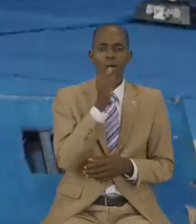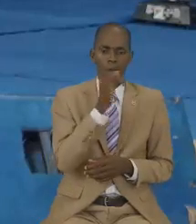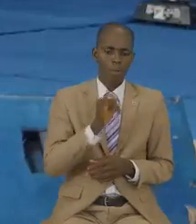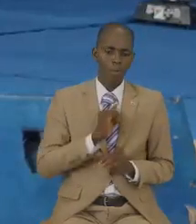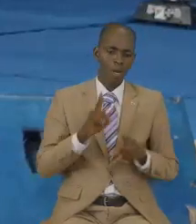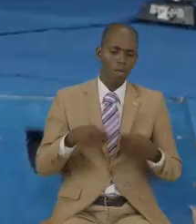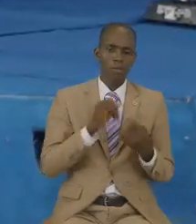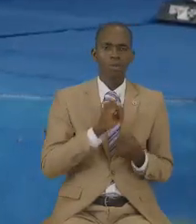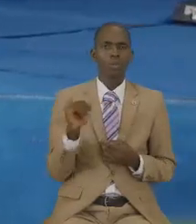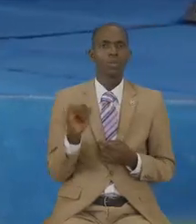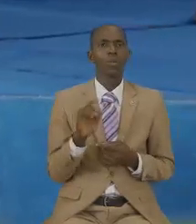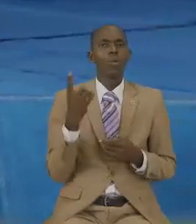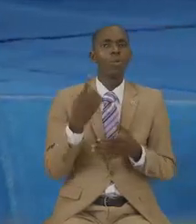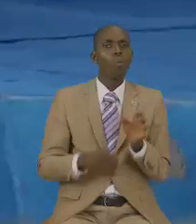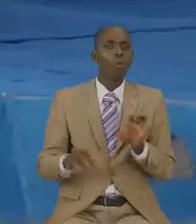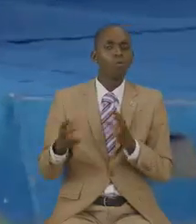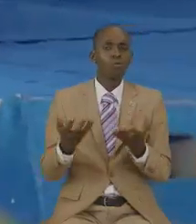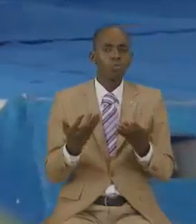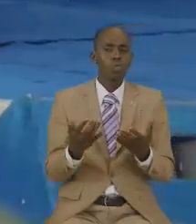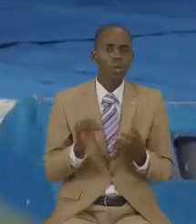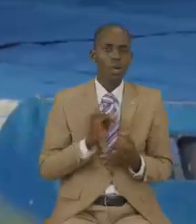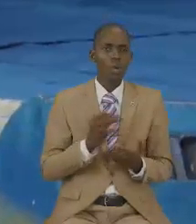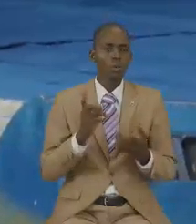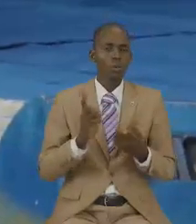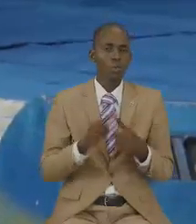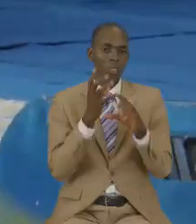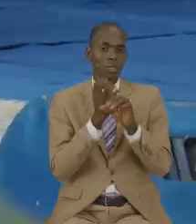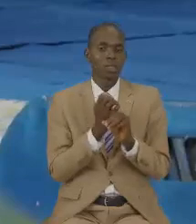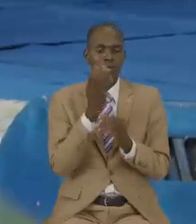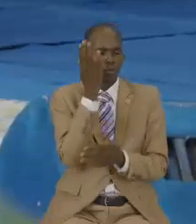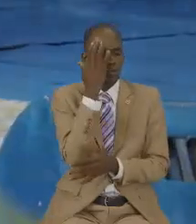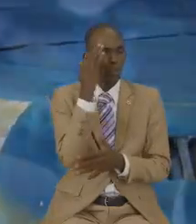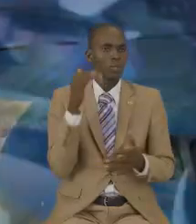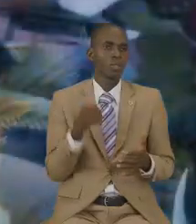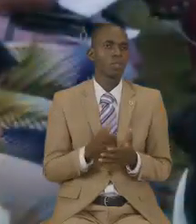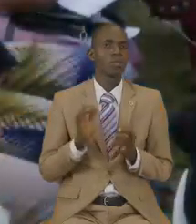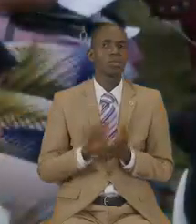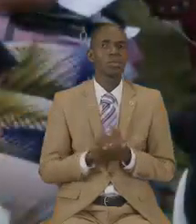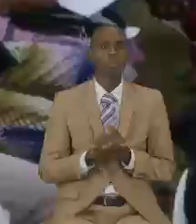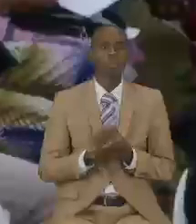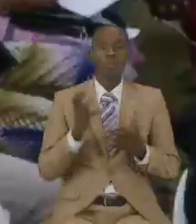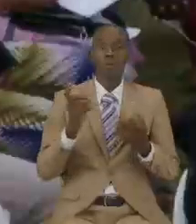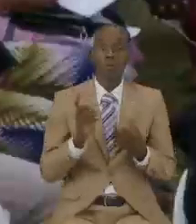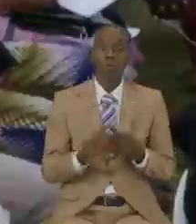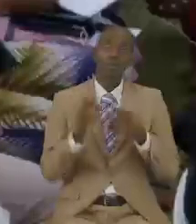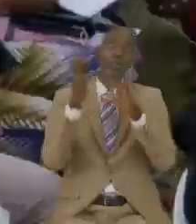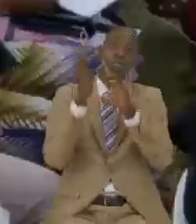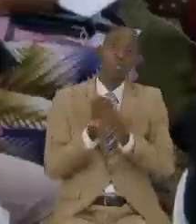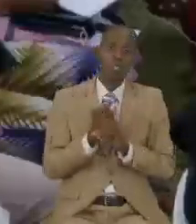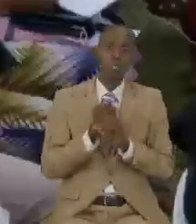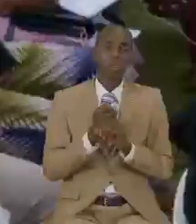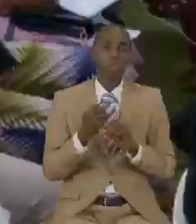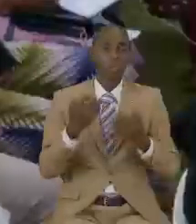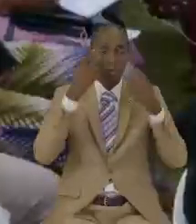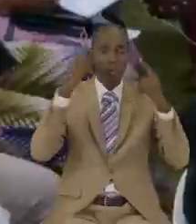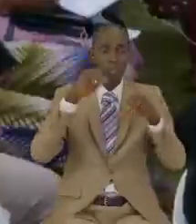going? What do I want to achieve? Identify. That's how we get achievement towards that goal.